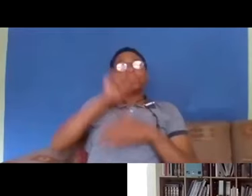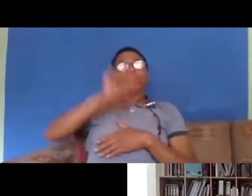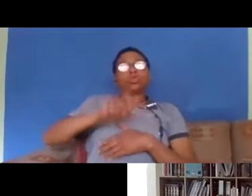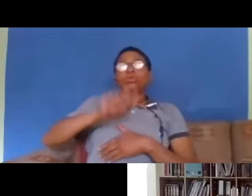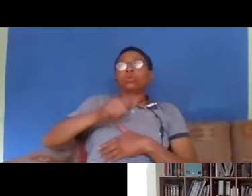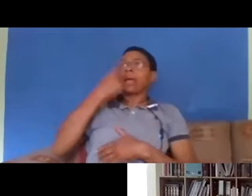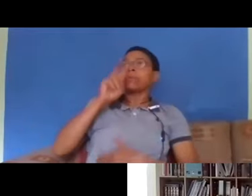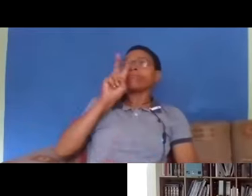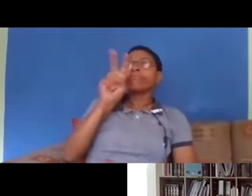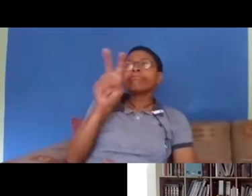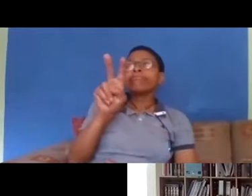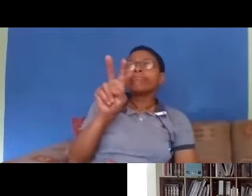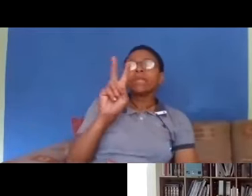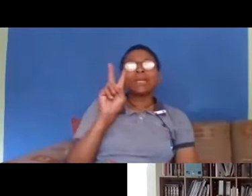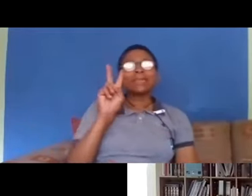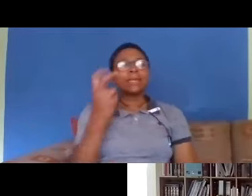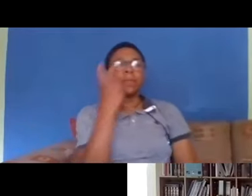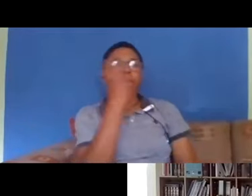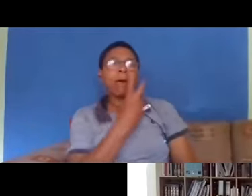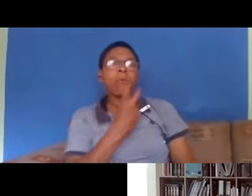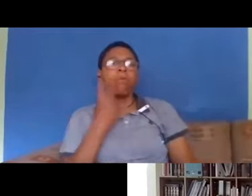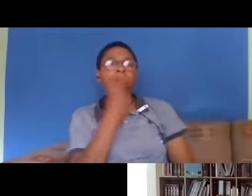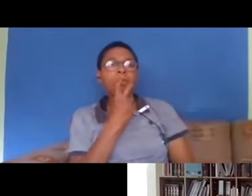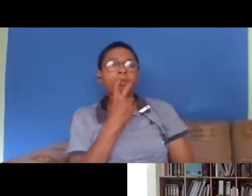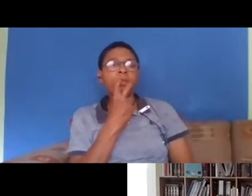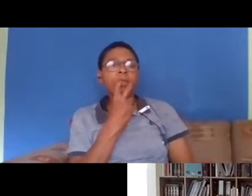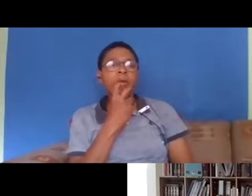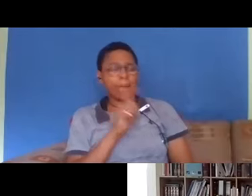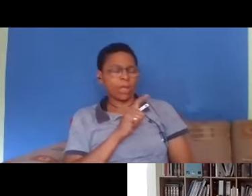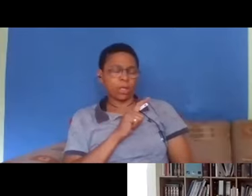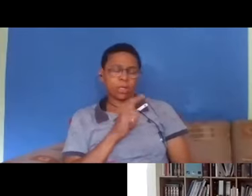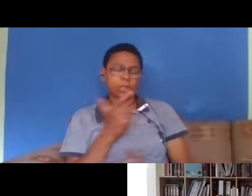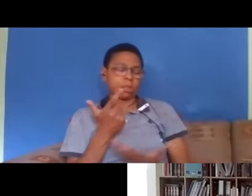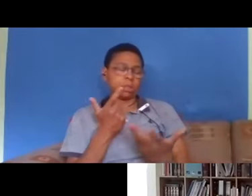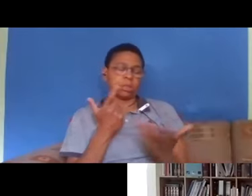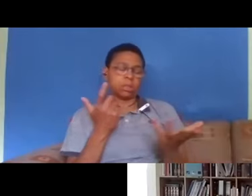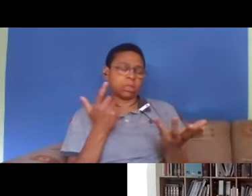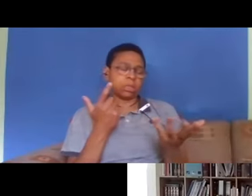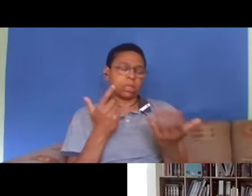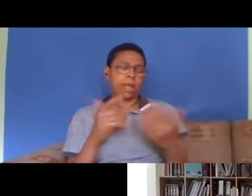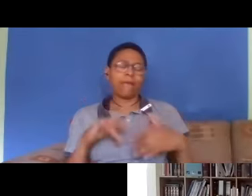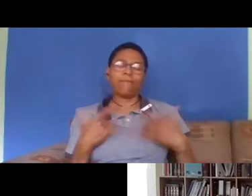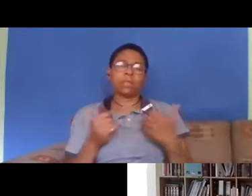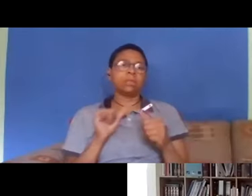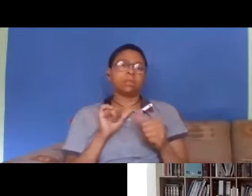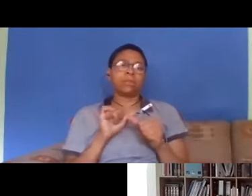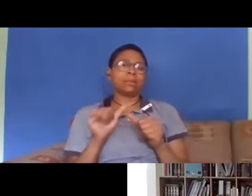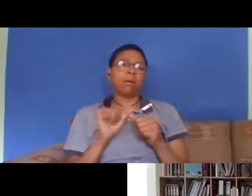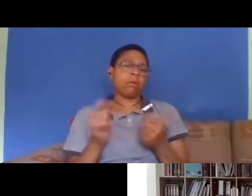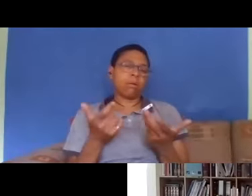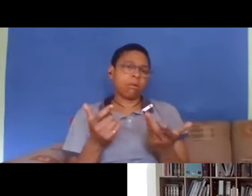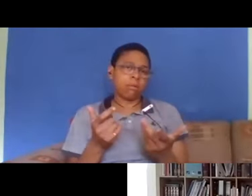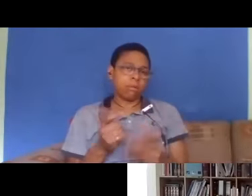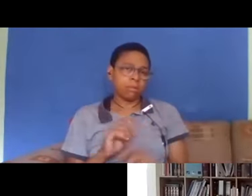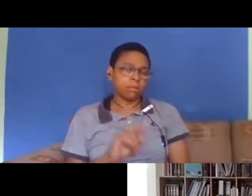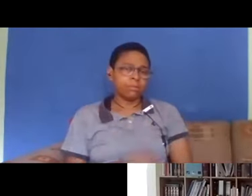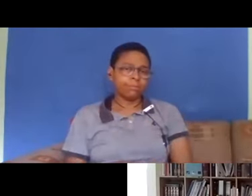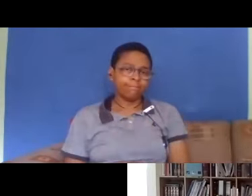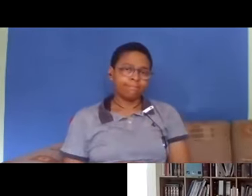their mouth moving while they were speaking, just because it just feels a little bit more personable than not being able to see the